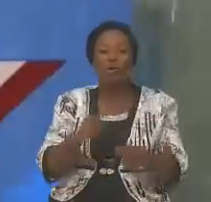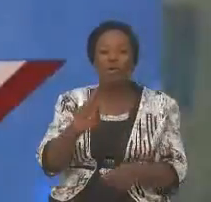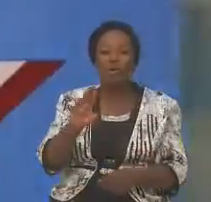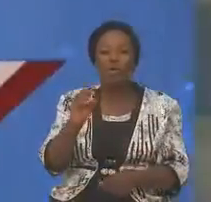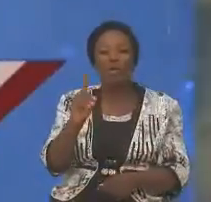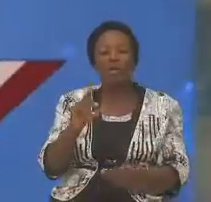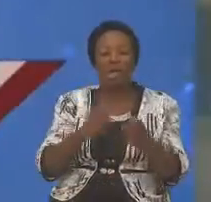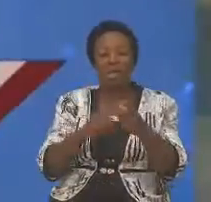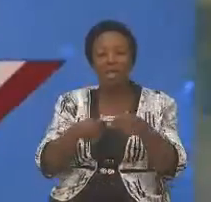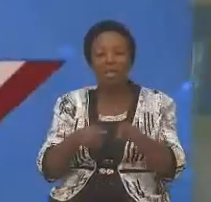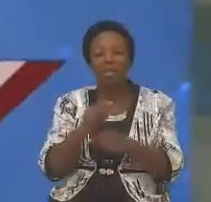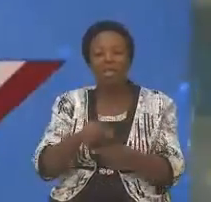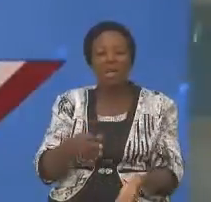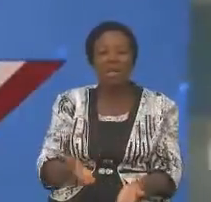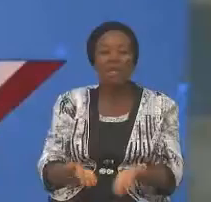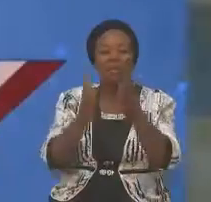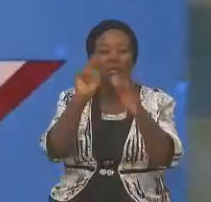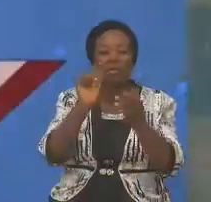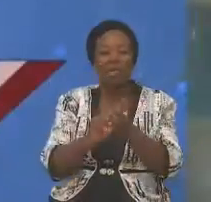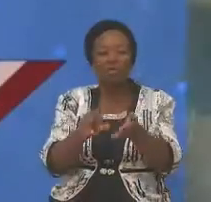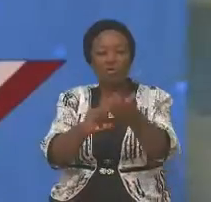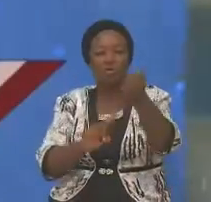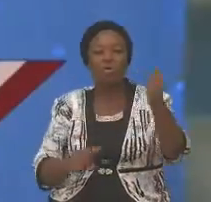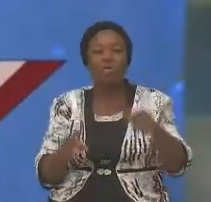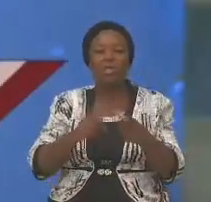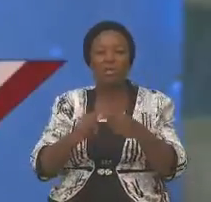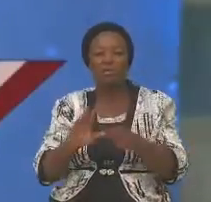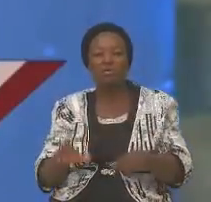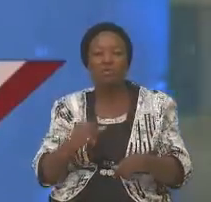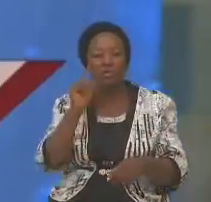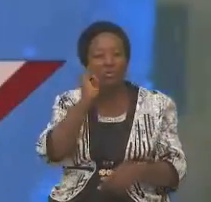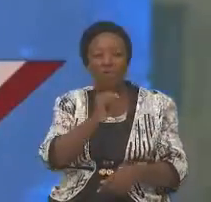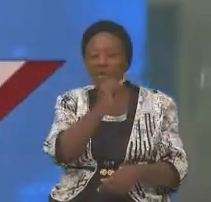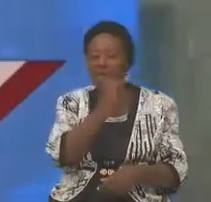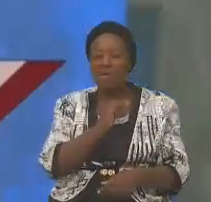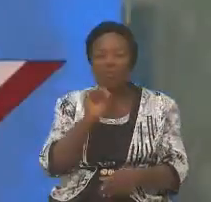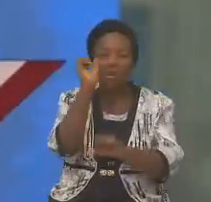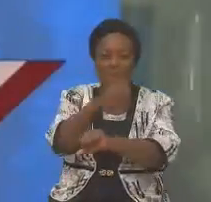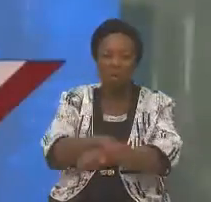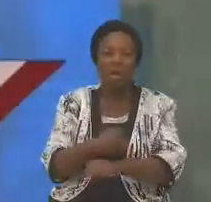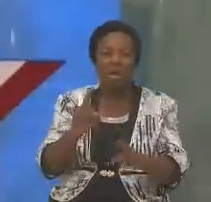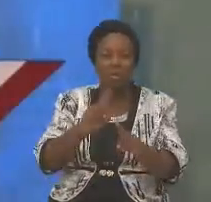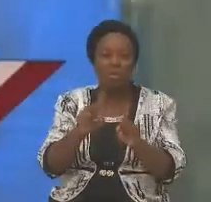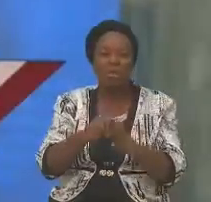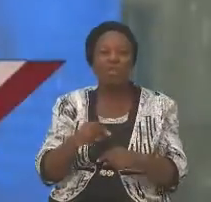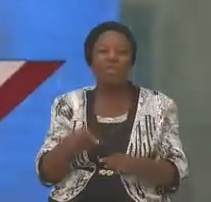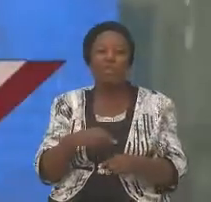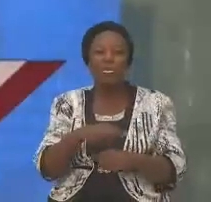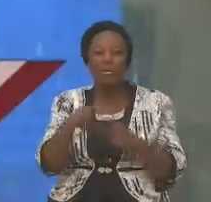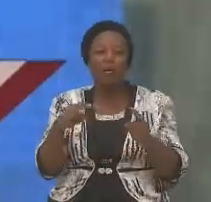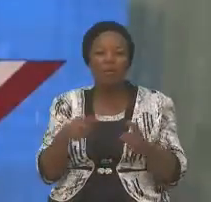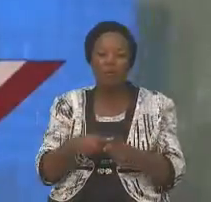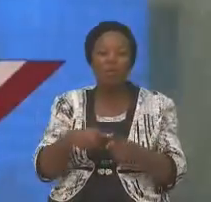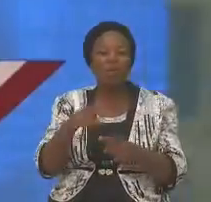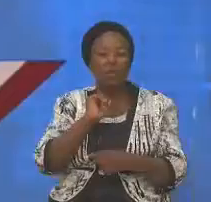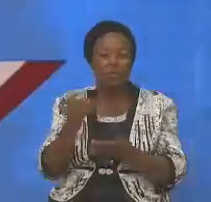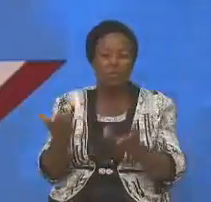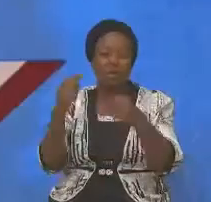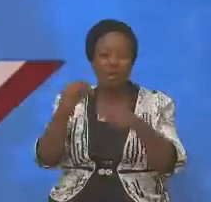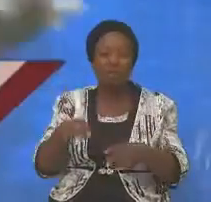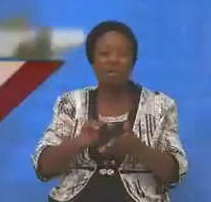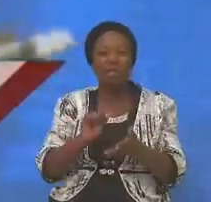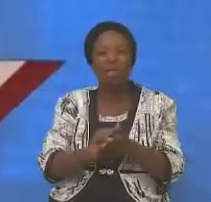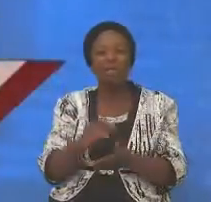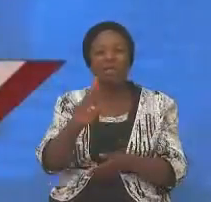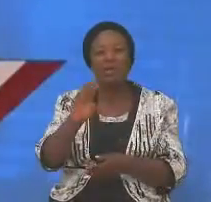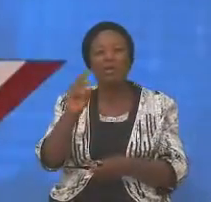And every time he lifted up the rod, the children of Israel conquered. And when he let down the rod,